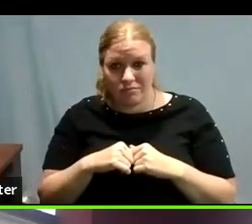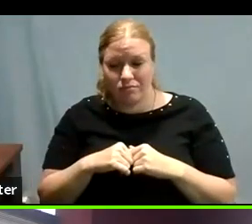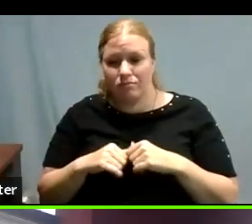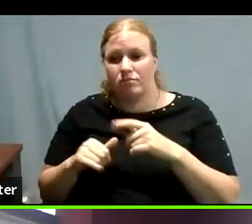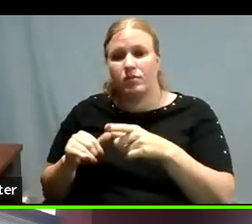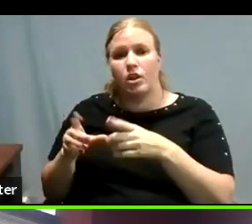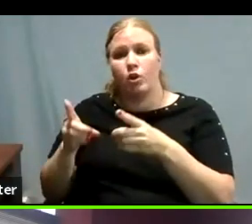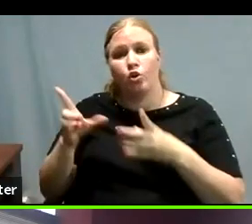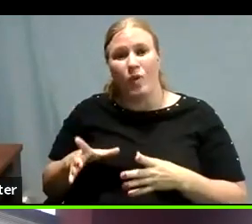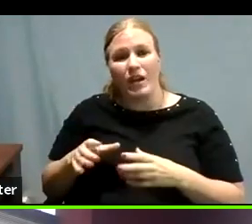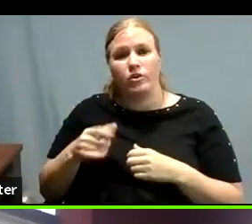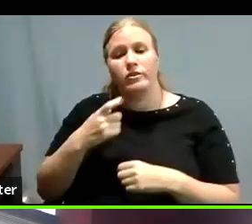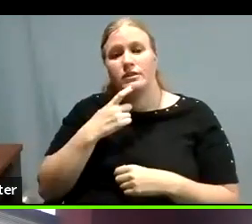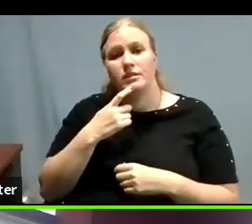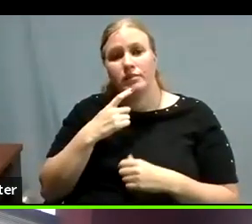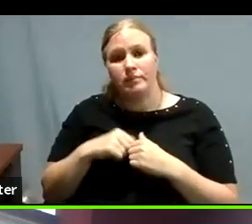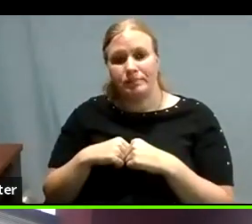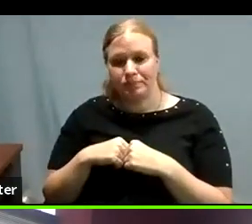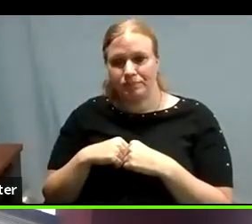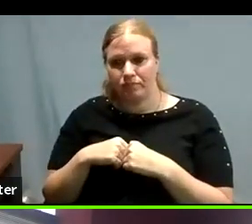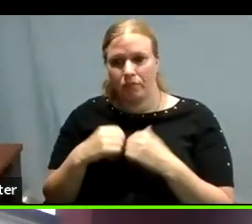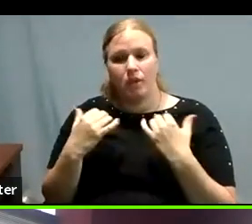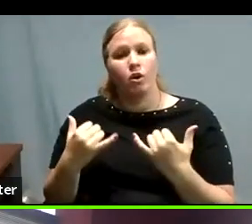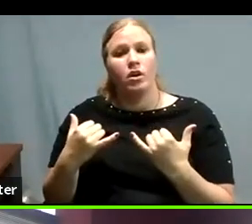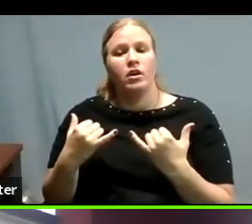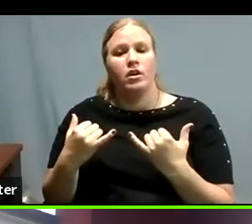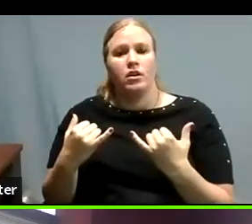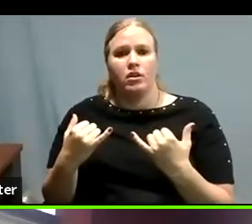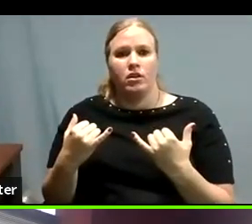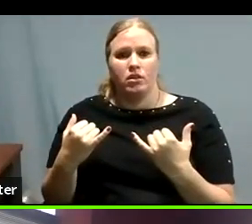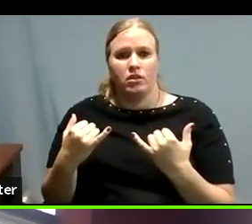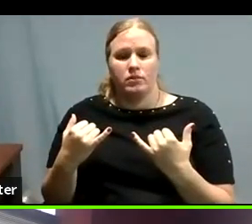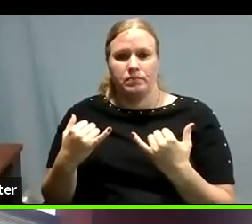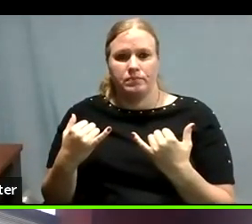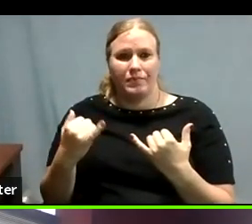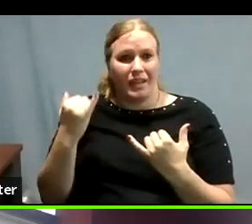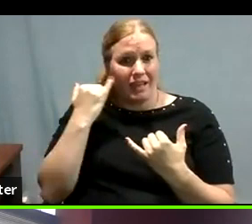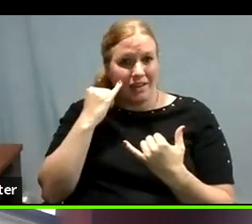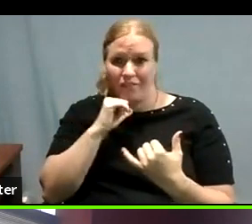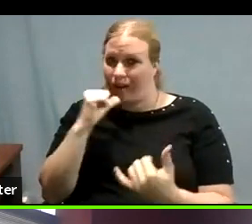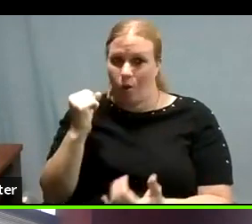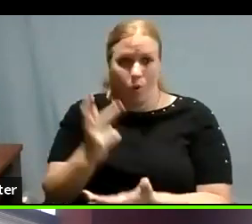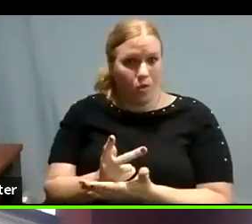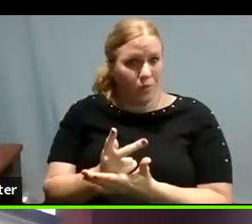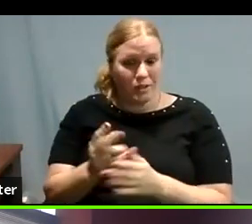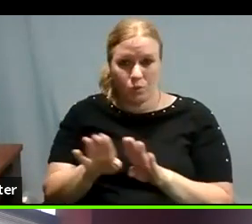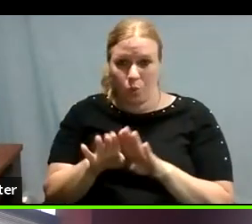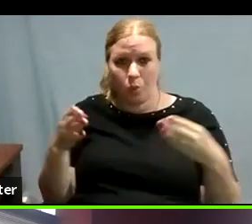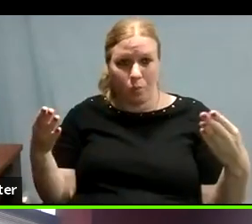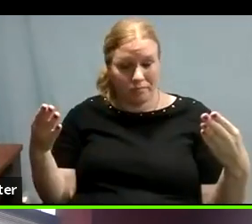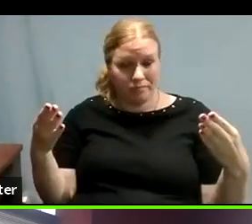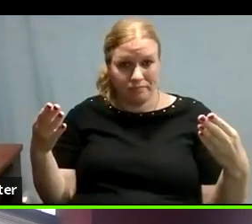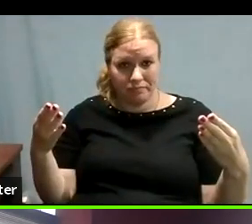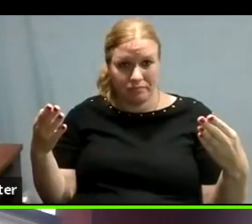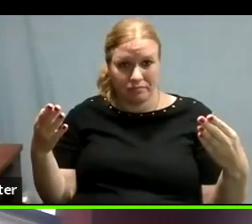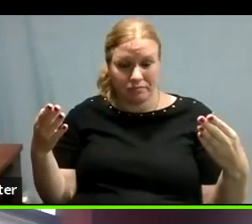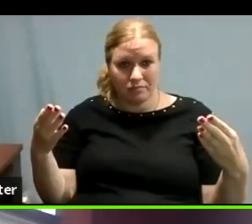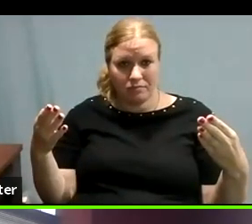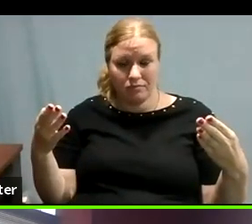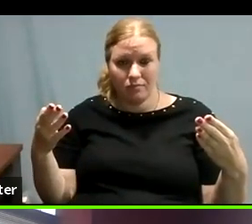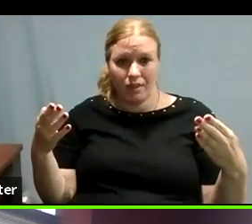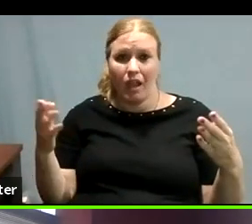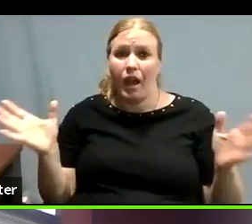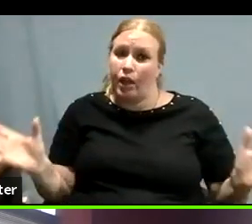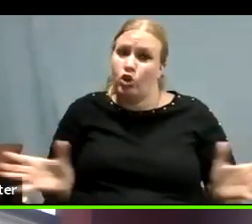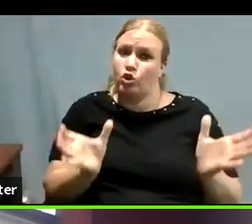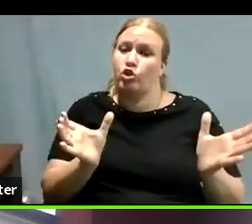So currently, if they're not authorized to open, they need, and I encourage, all hair